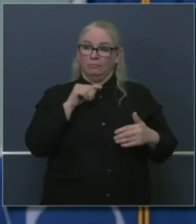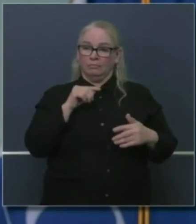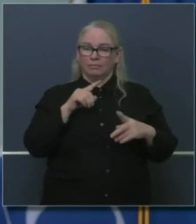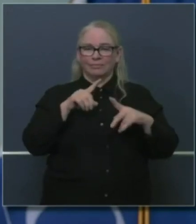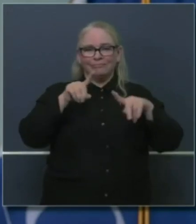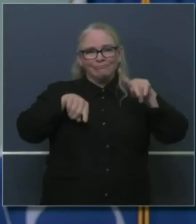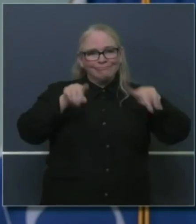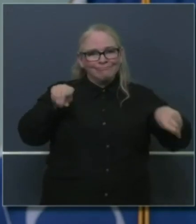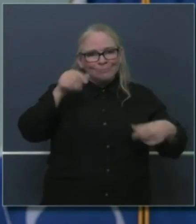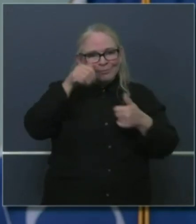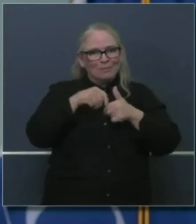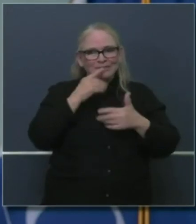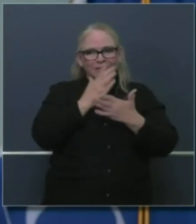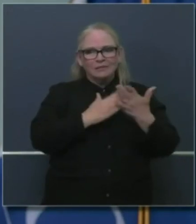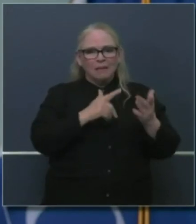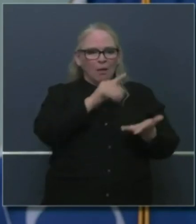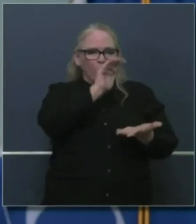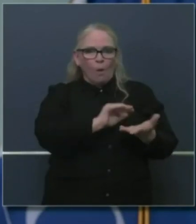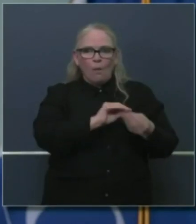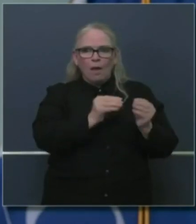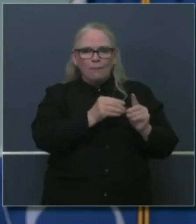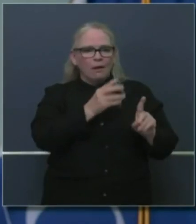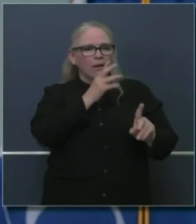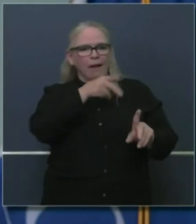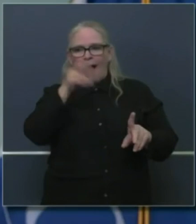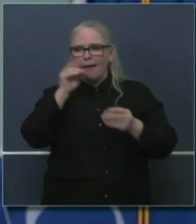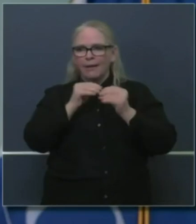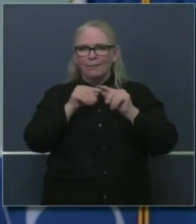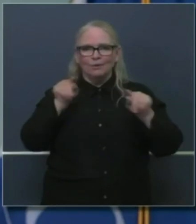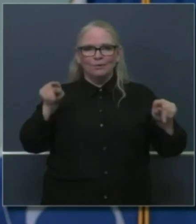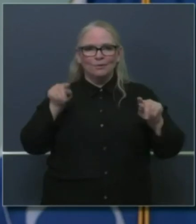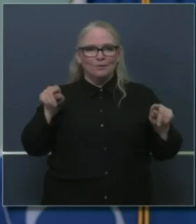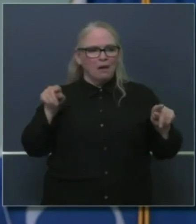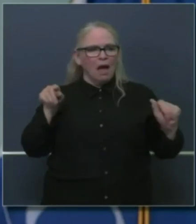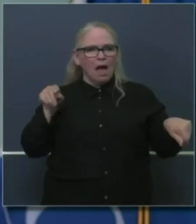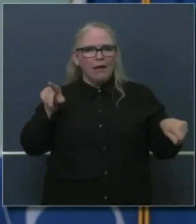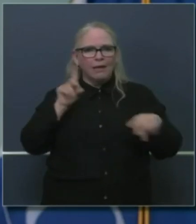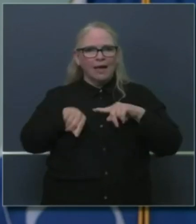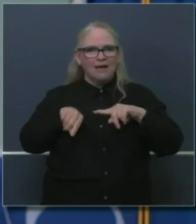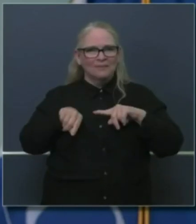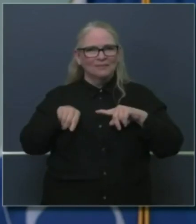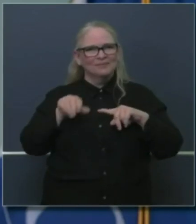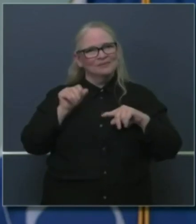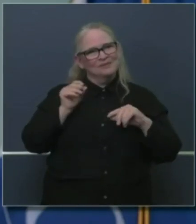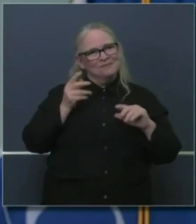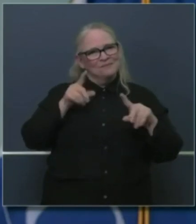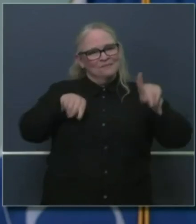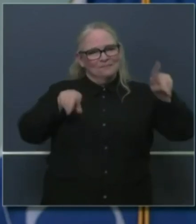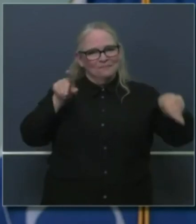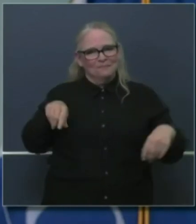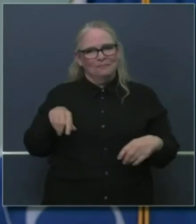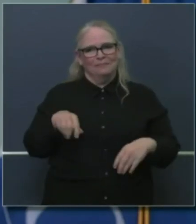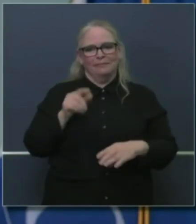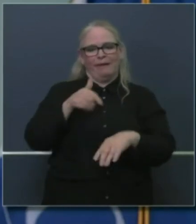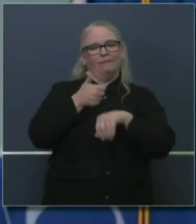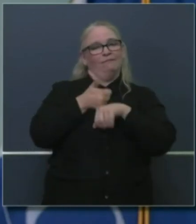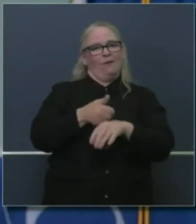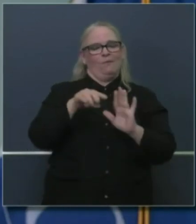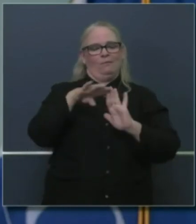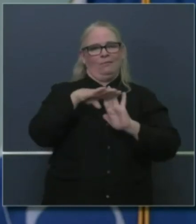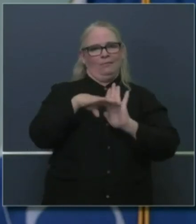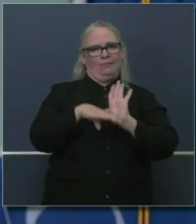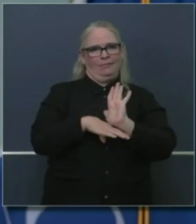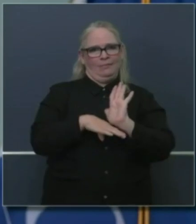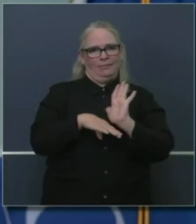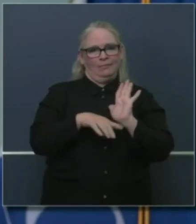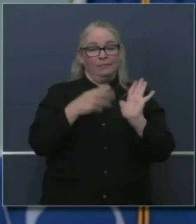forward happening after we put out the dine-in guidelines next Tuesday, I think is very high